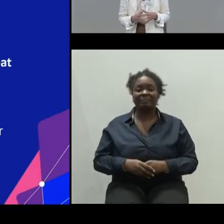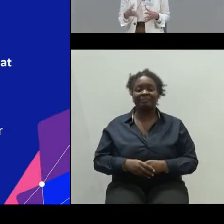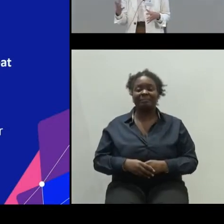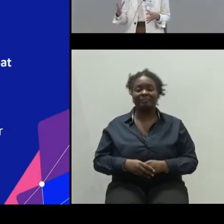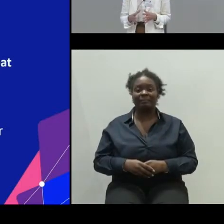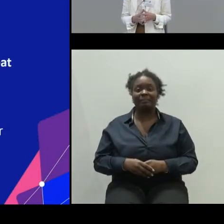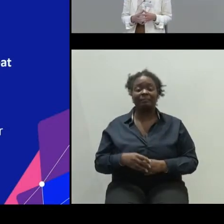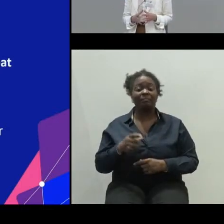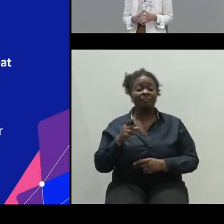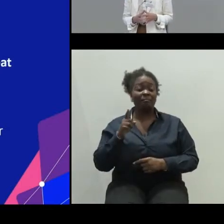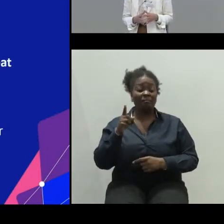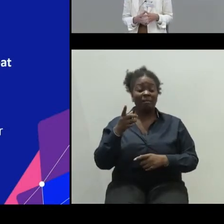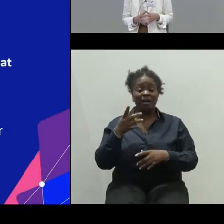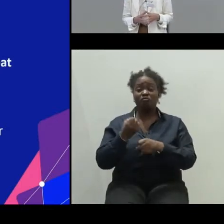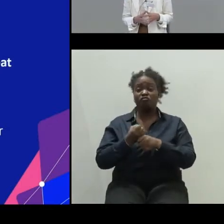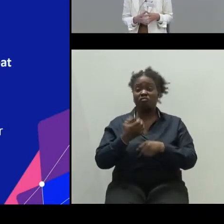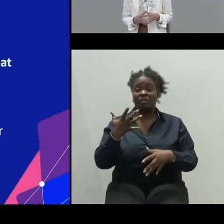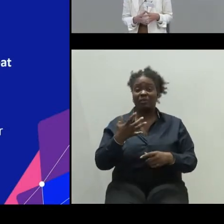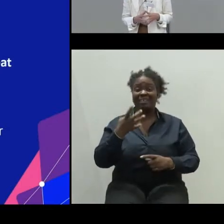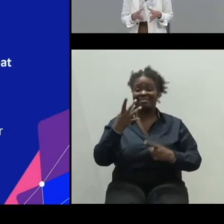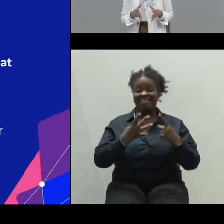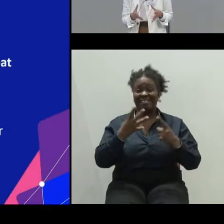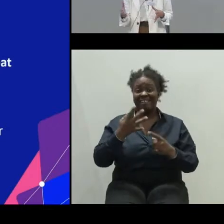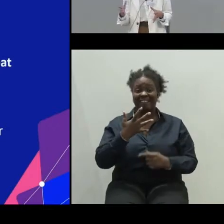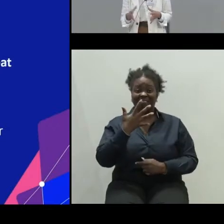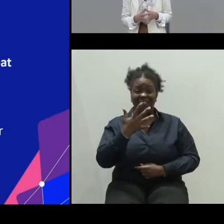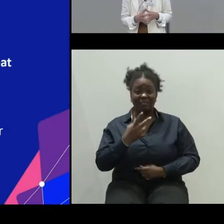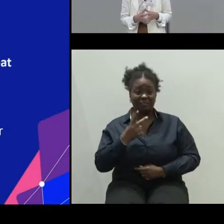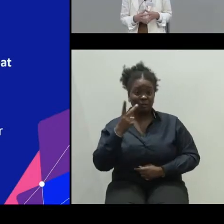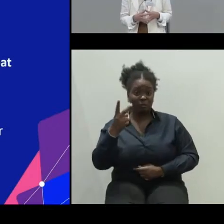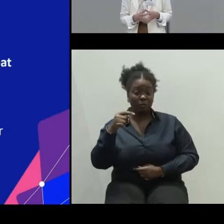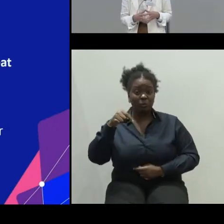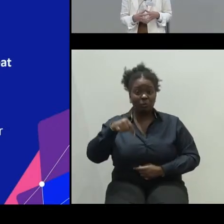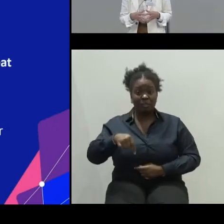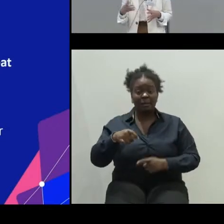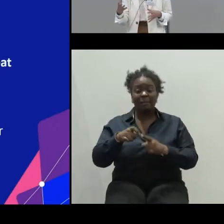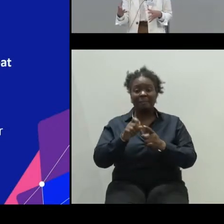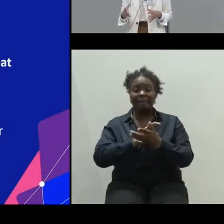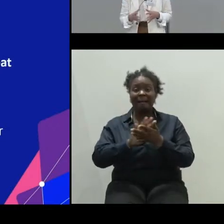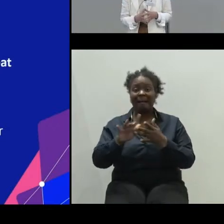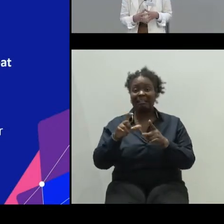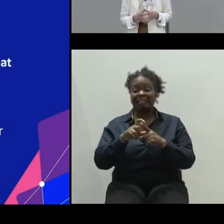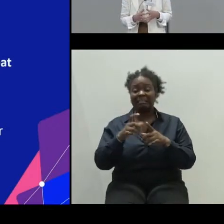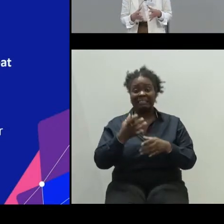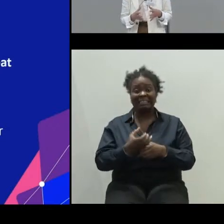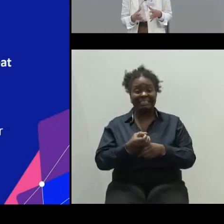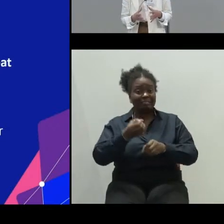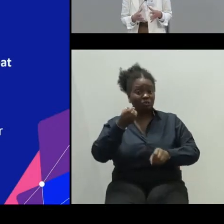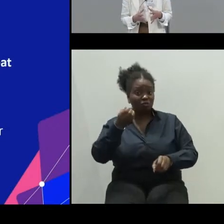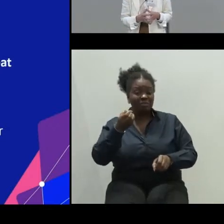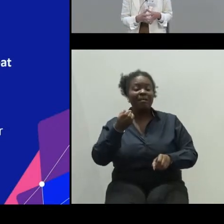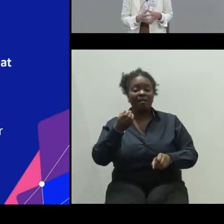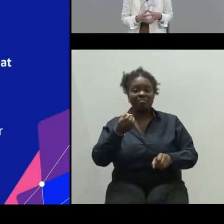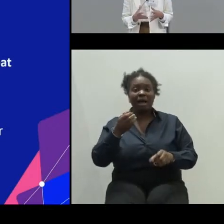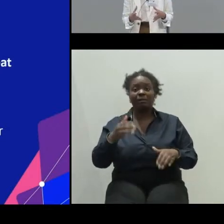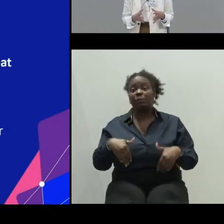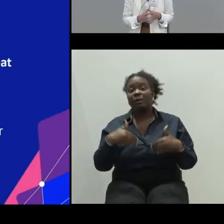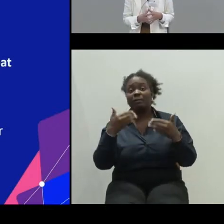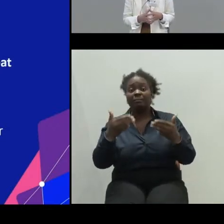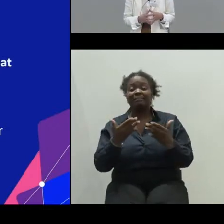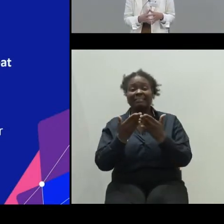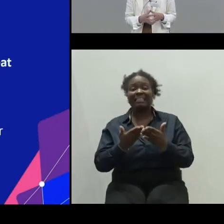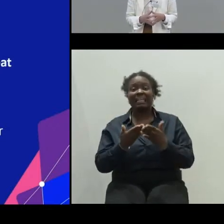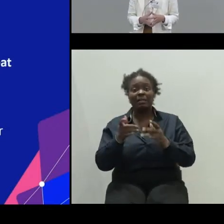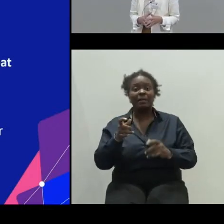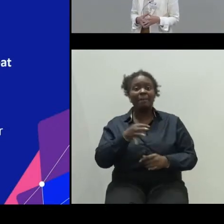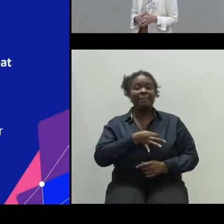of Chemistry. He graduated in 1952 here with a PhD and went on to study medicine in the US, and he